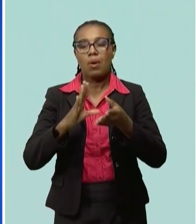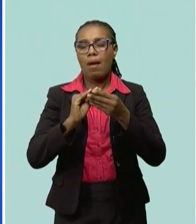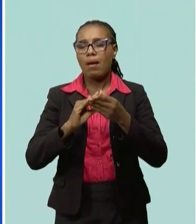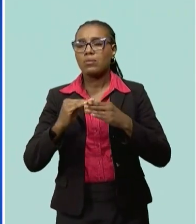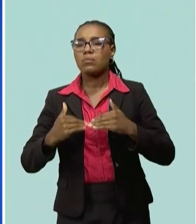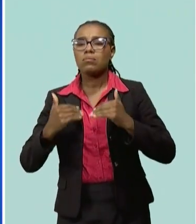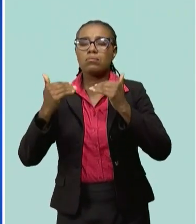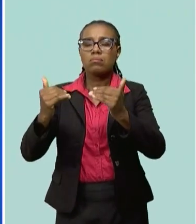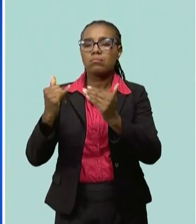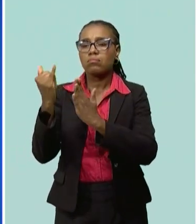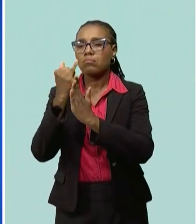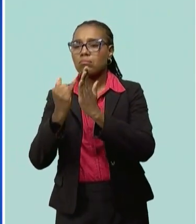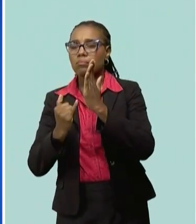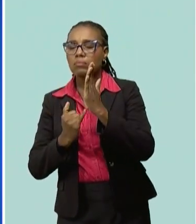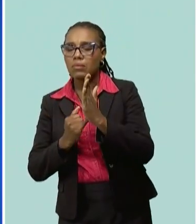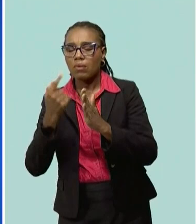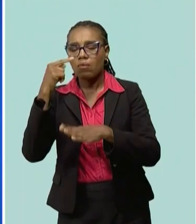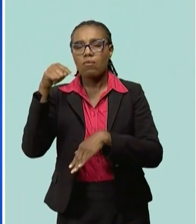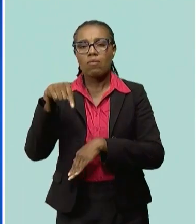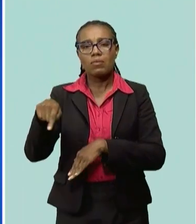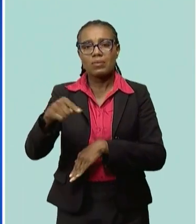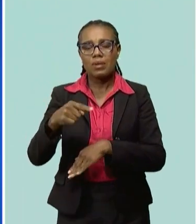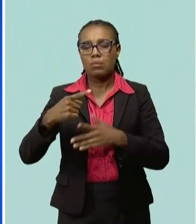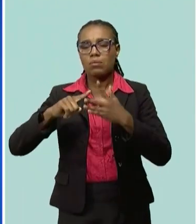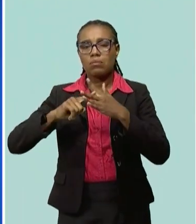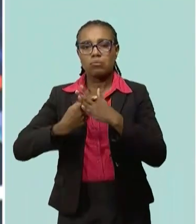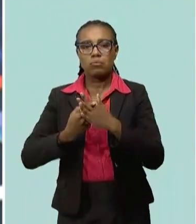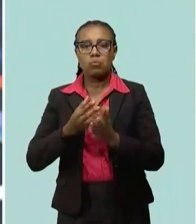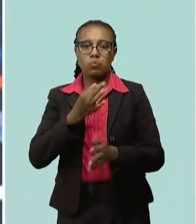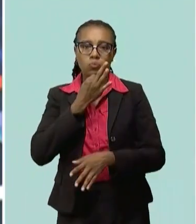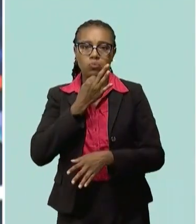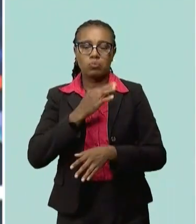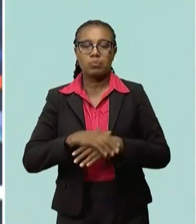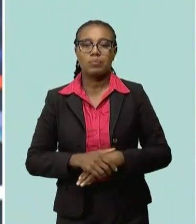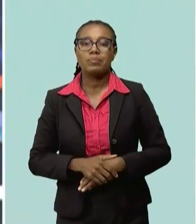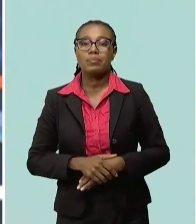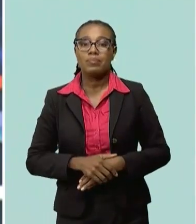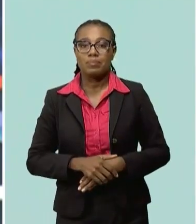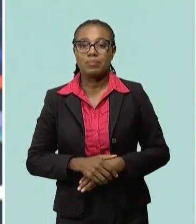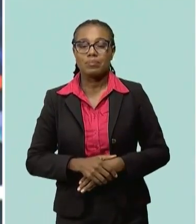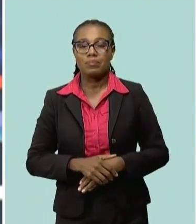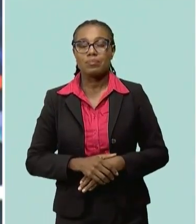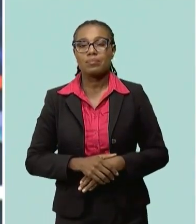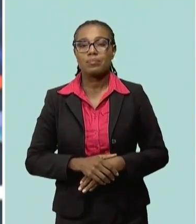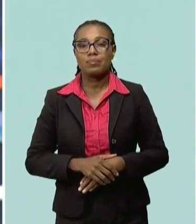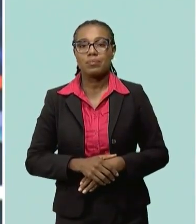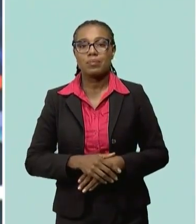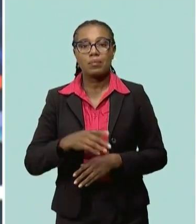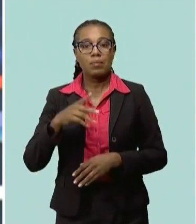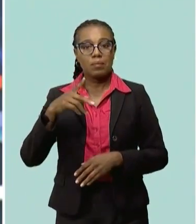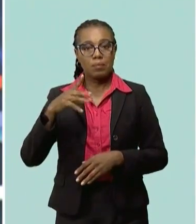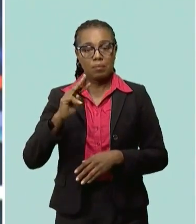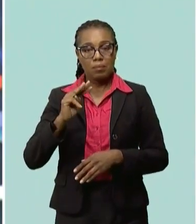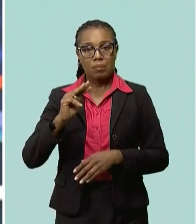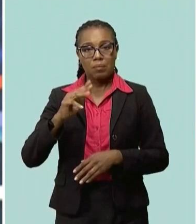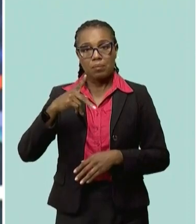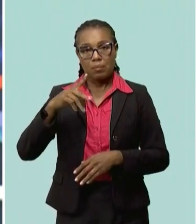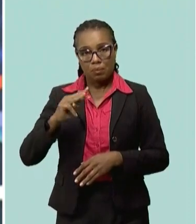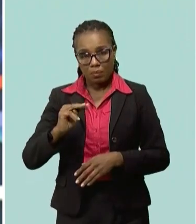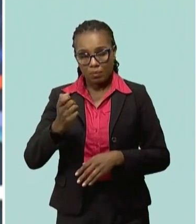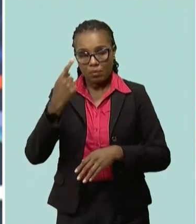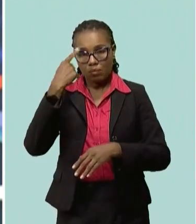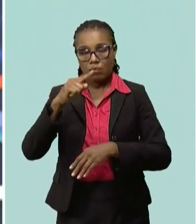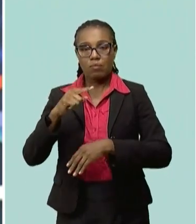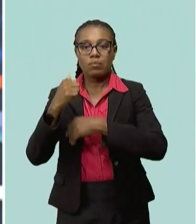designs for Bloomsbury so that we can start Bloomsbury as soon as possible. Parliamentary Secretary in the Ministry and representative for St.